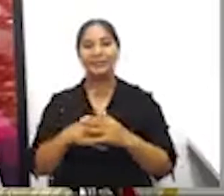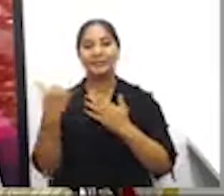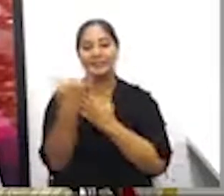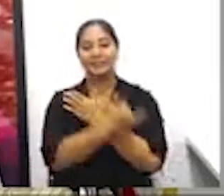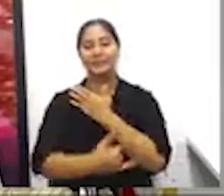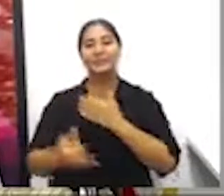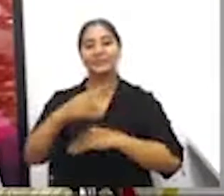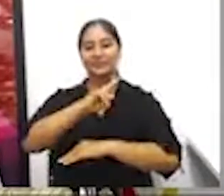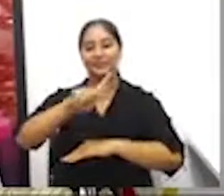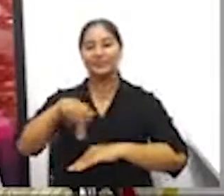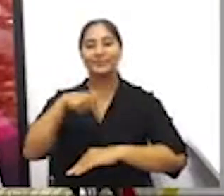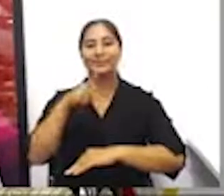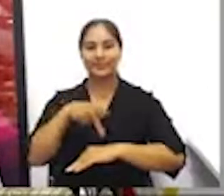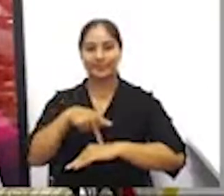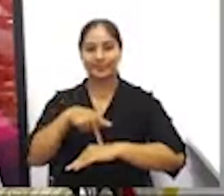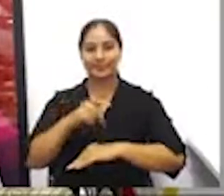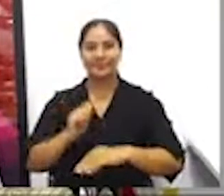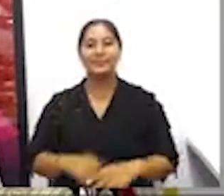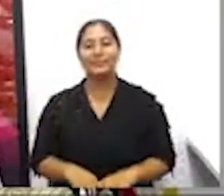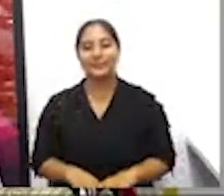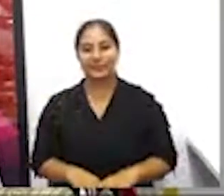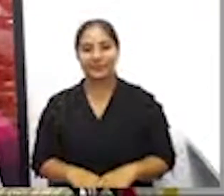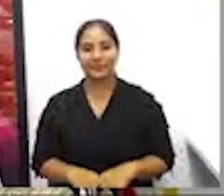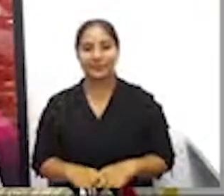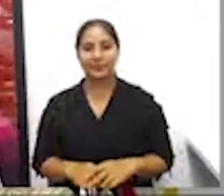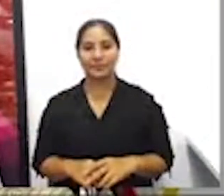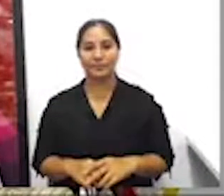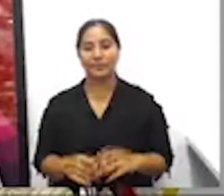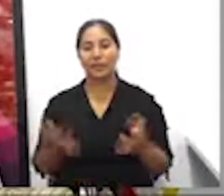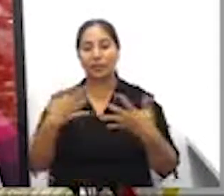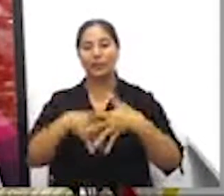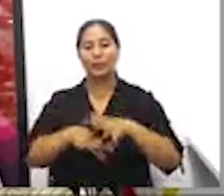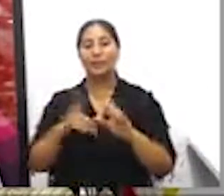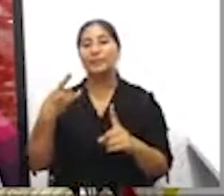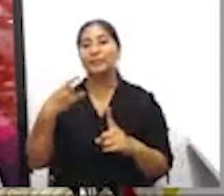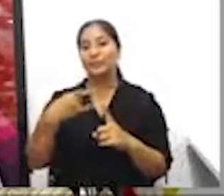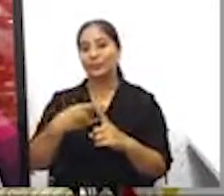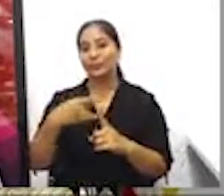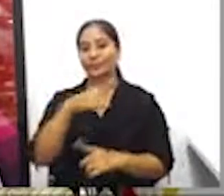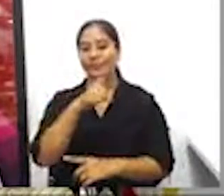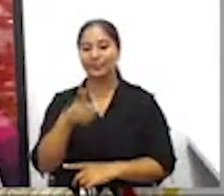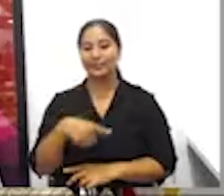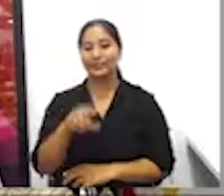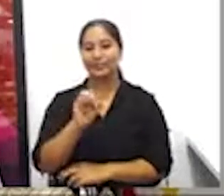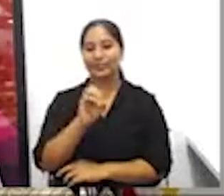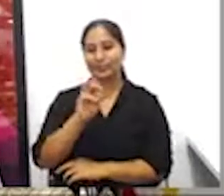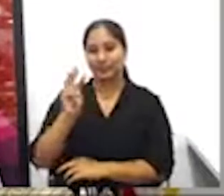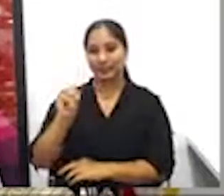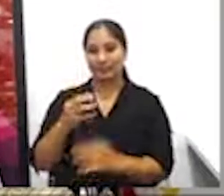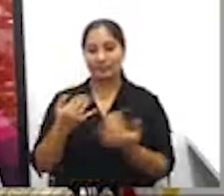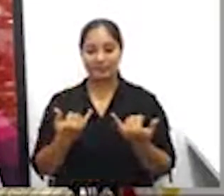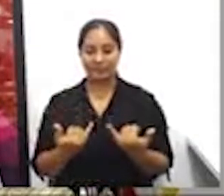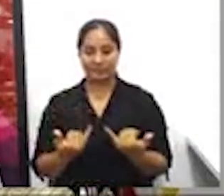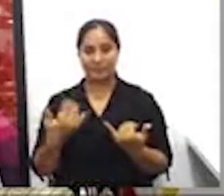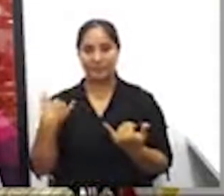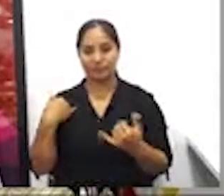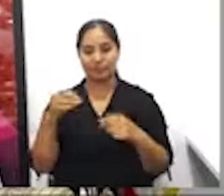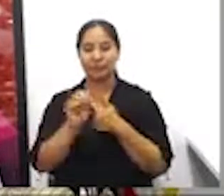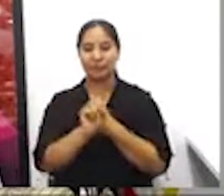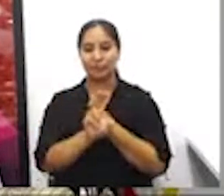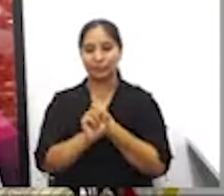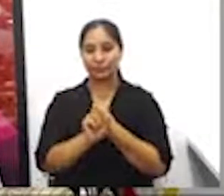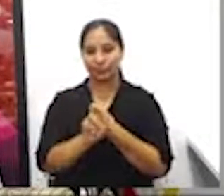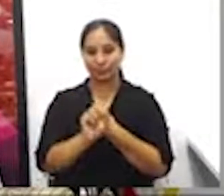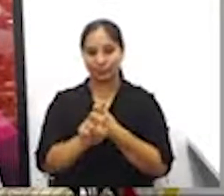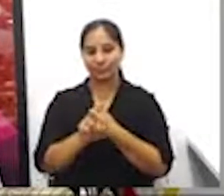today, probably joining from the Zoom. As a leader, how do you manage the generation gap between senior